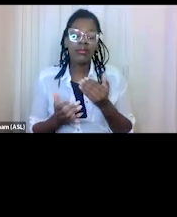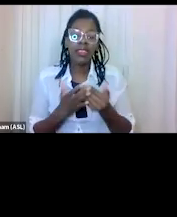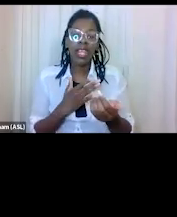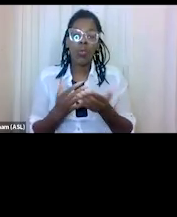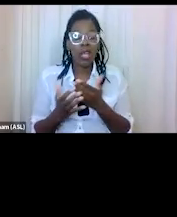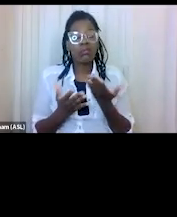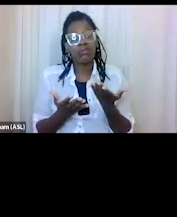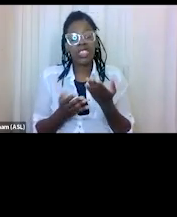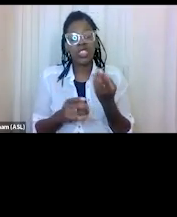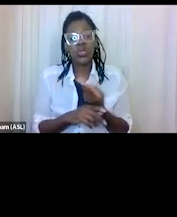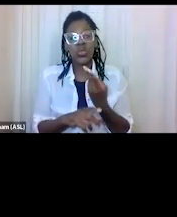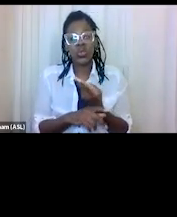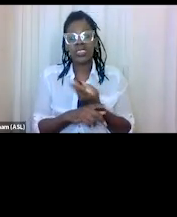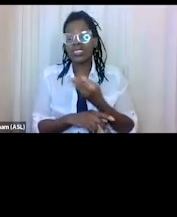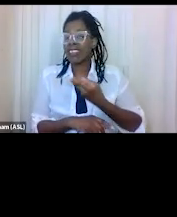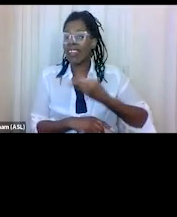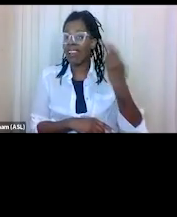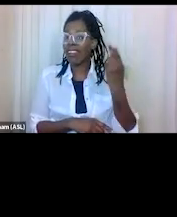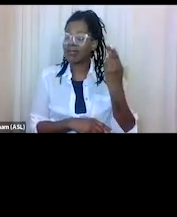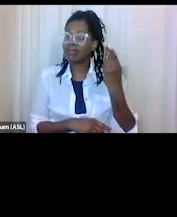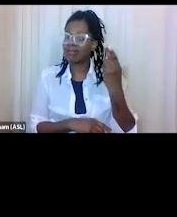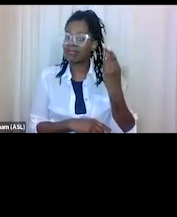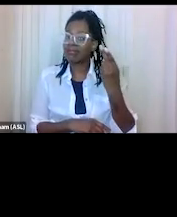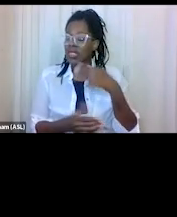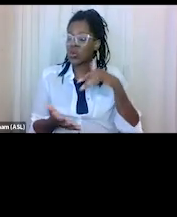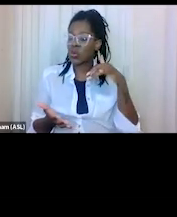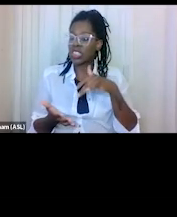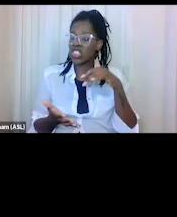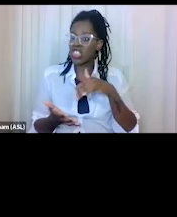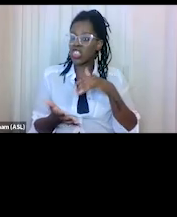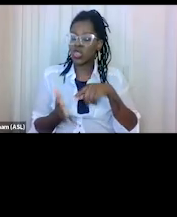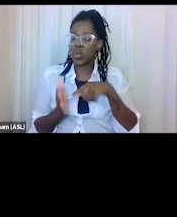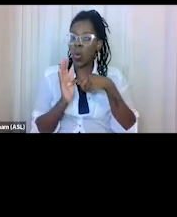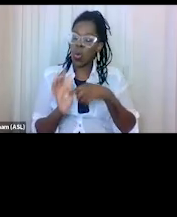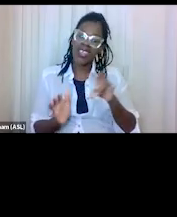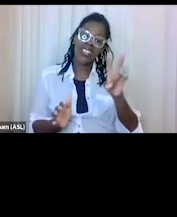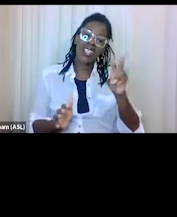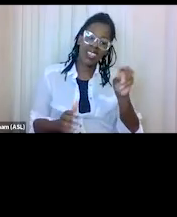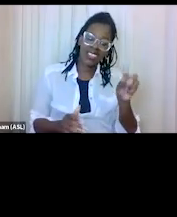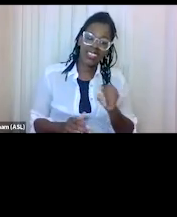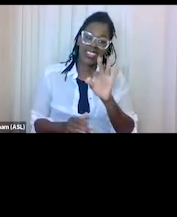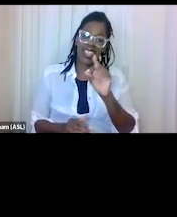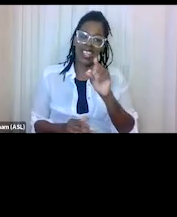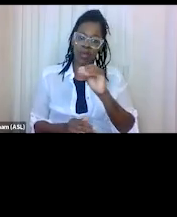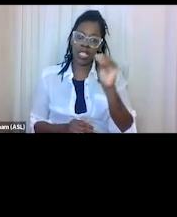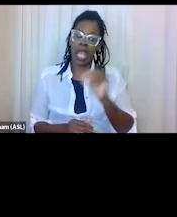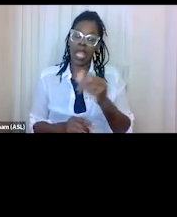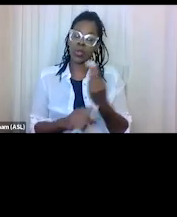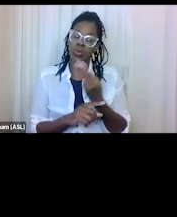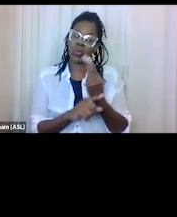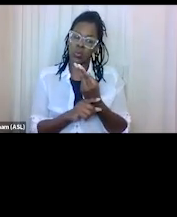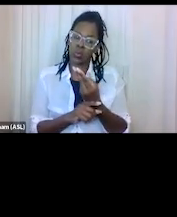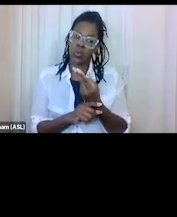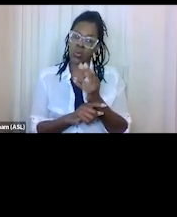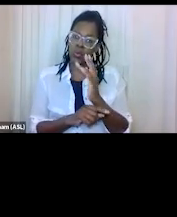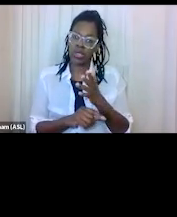of substance use in this population is very high, right? So studies show that between 70 to 90% use substances, but there's a